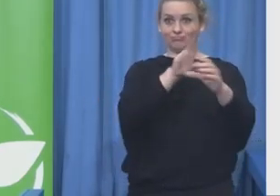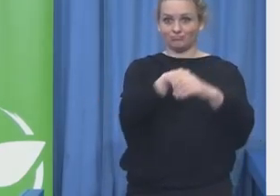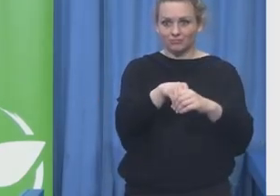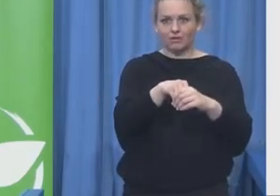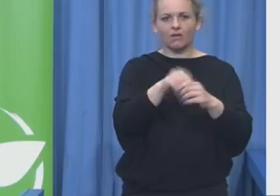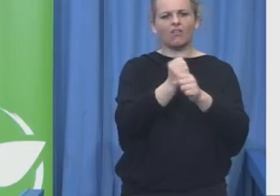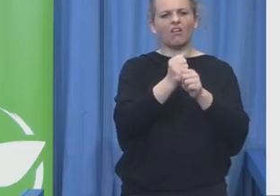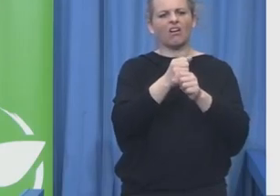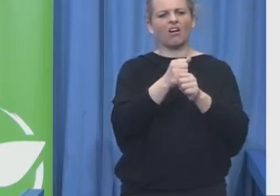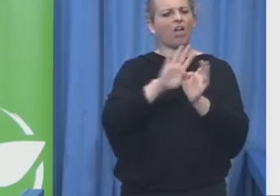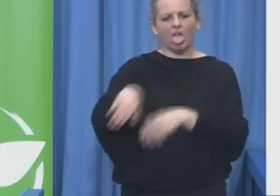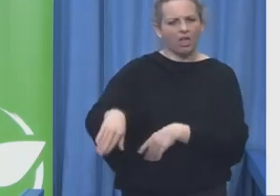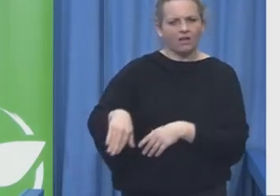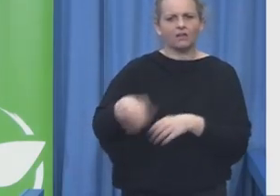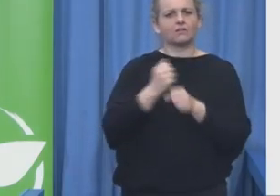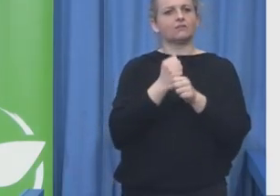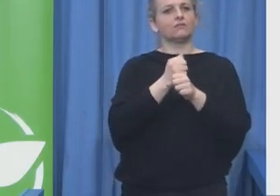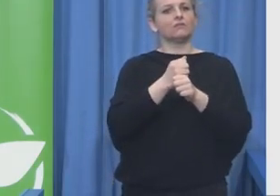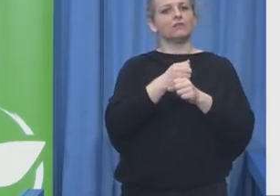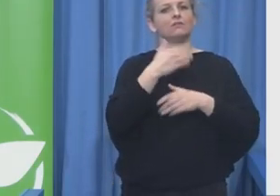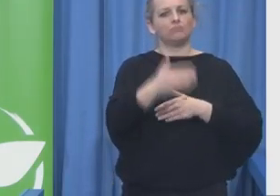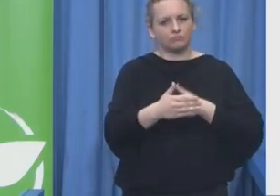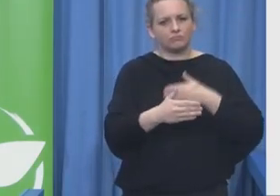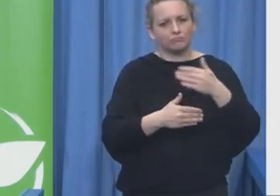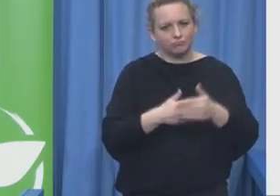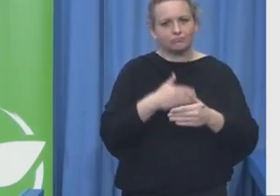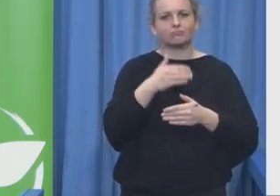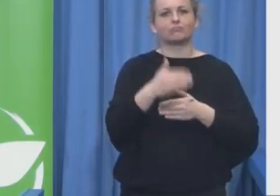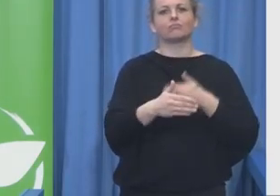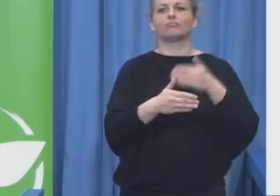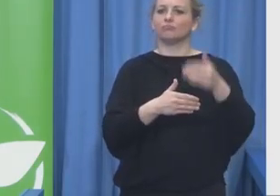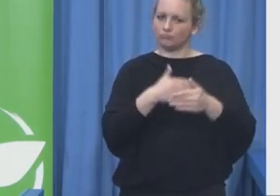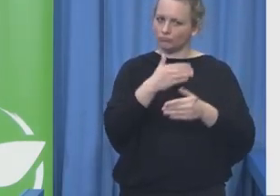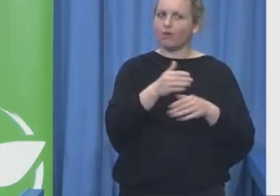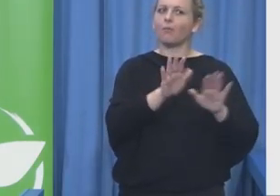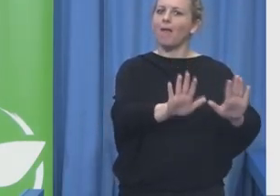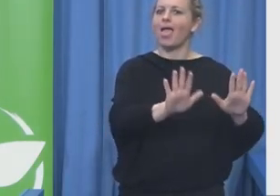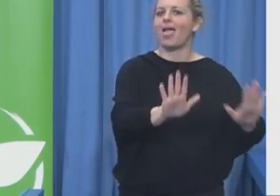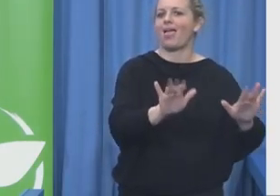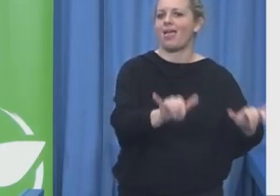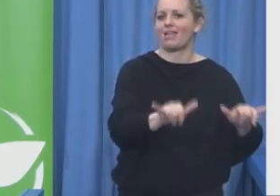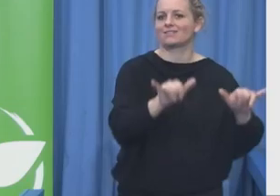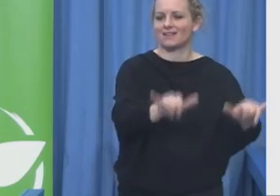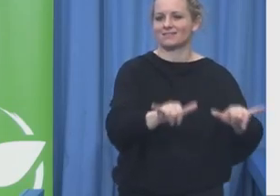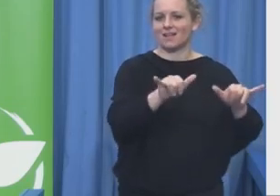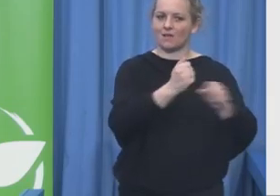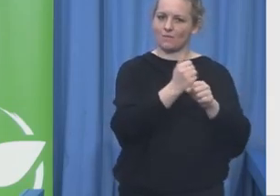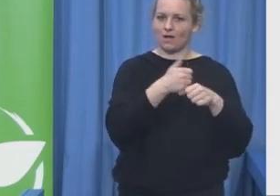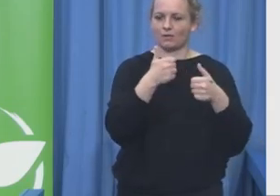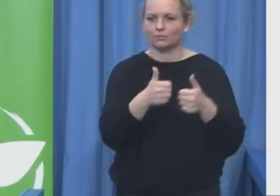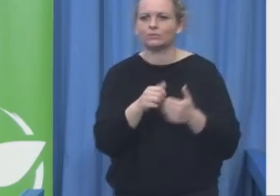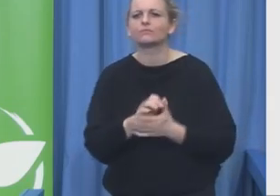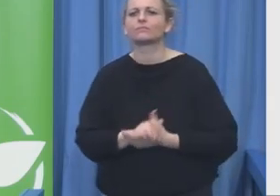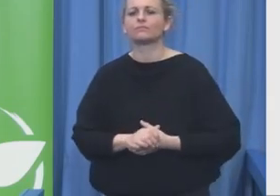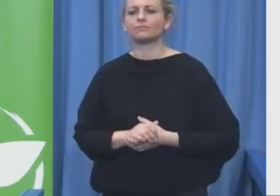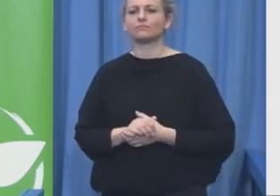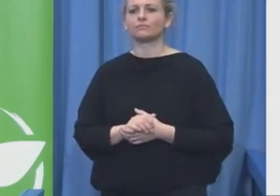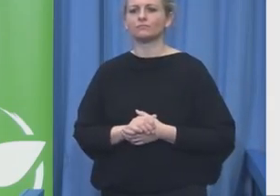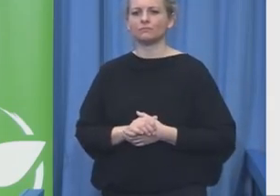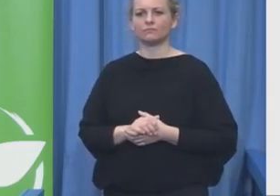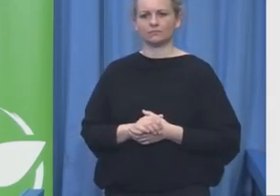retention remains a very important piece of the puzzle. In terms of measuring success, I mean, I think, you